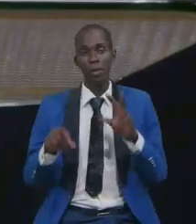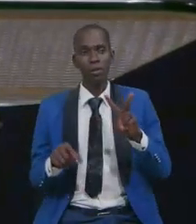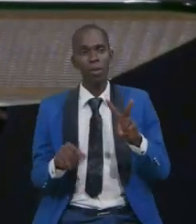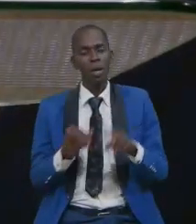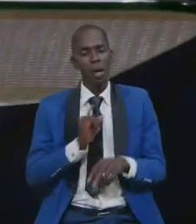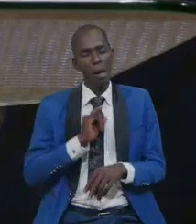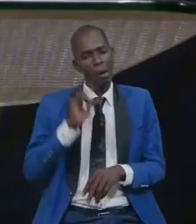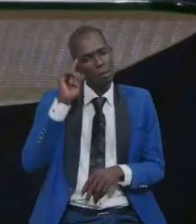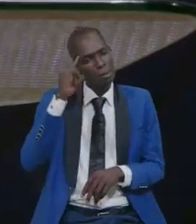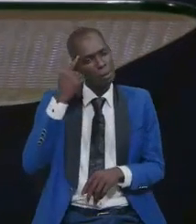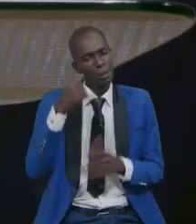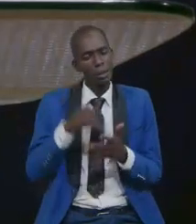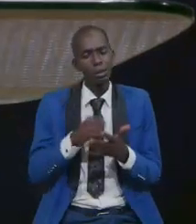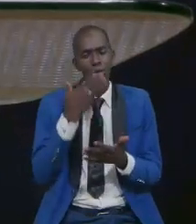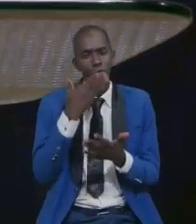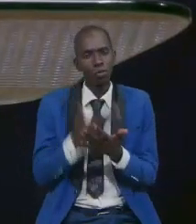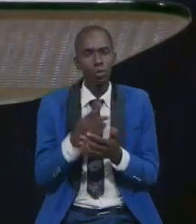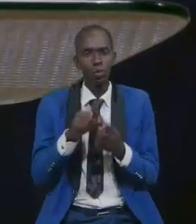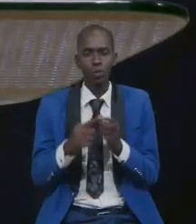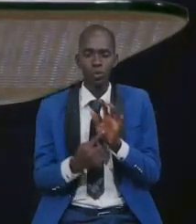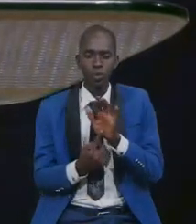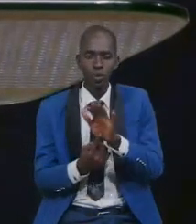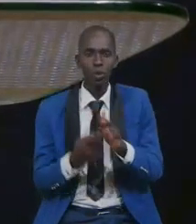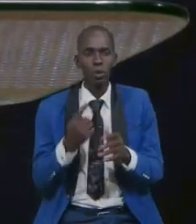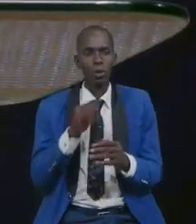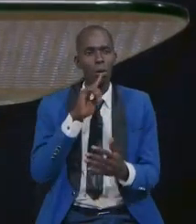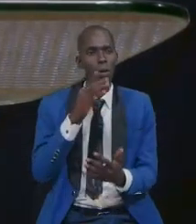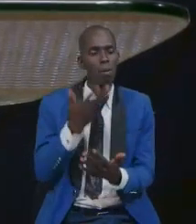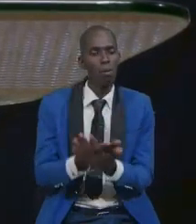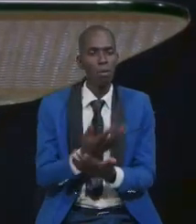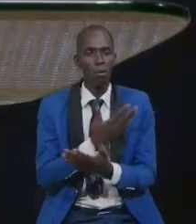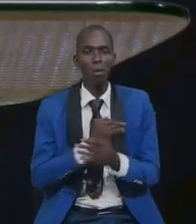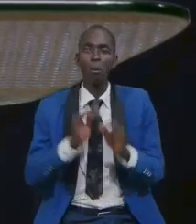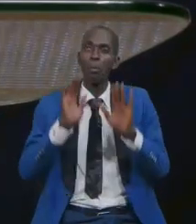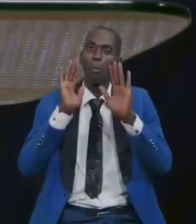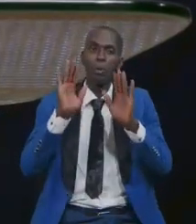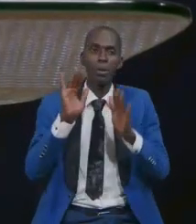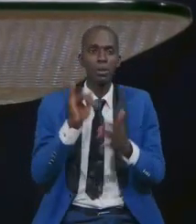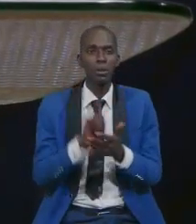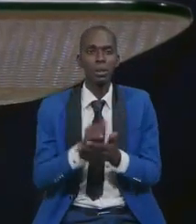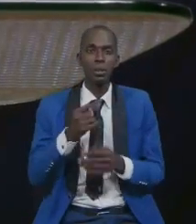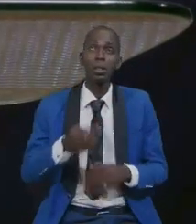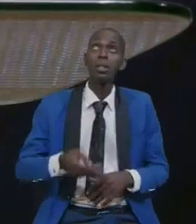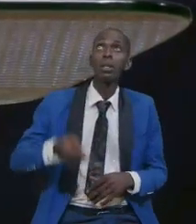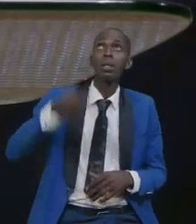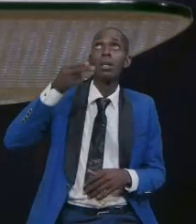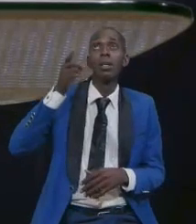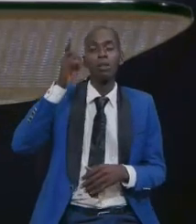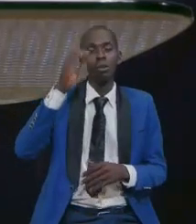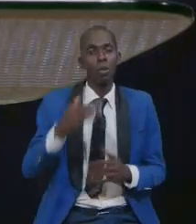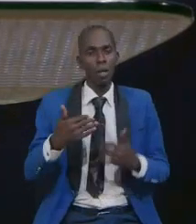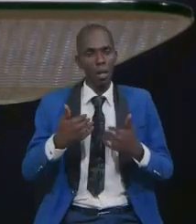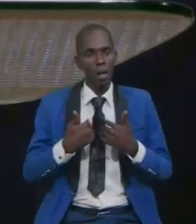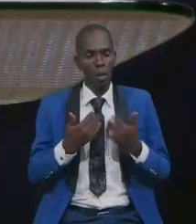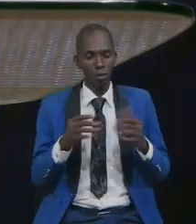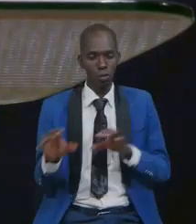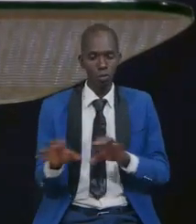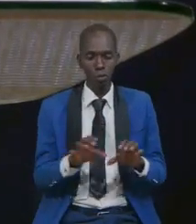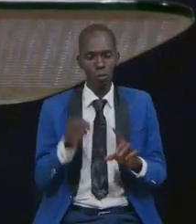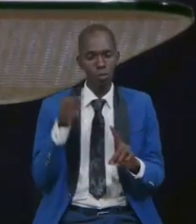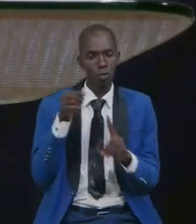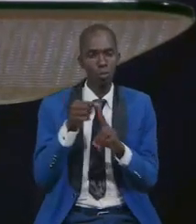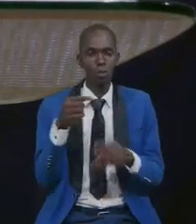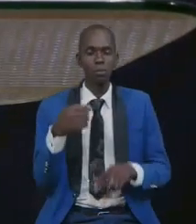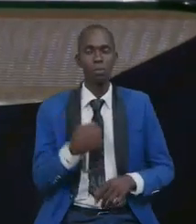it good to show the signs and the wonders that the high God has wrought toward me.